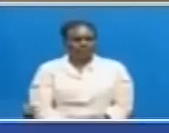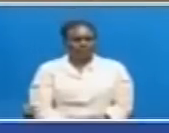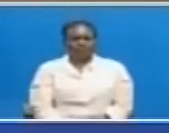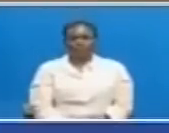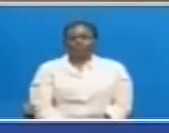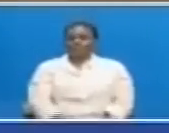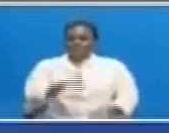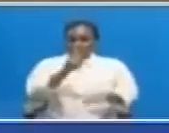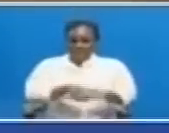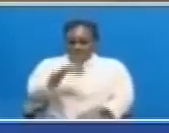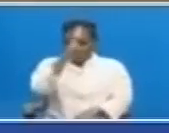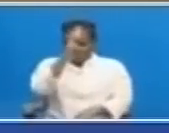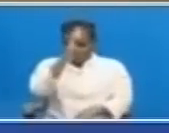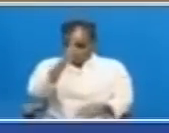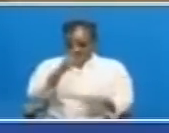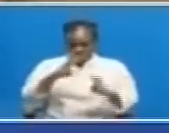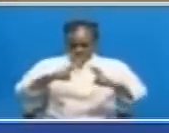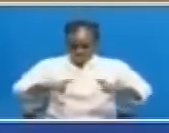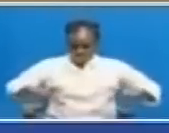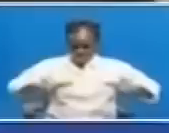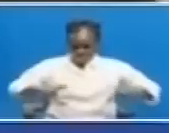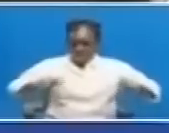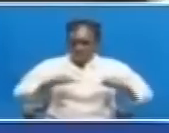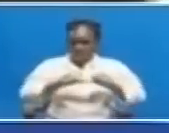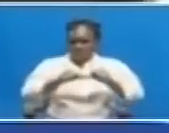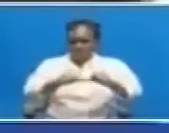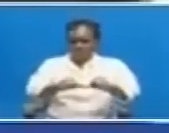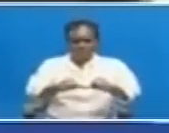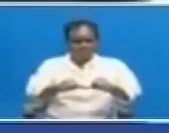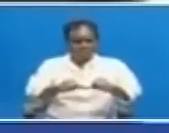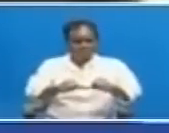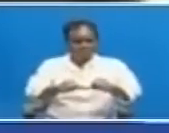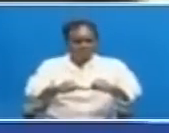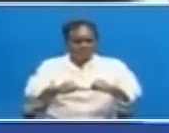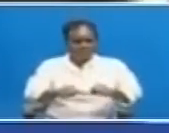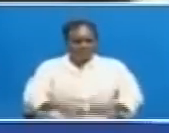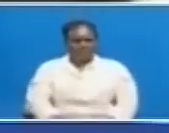And even as police officers carry on with the investigation, oh my